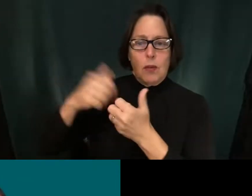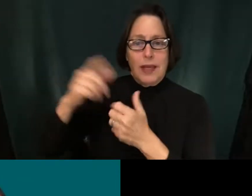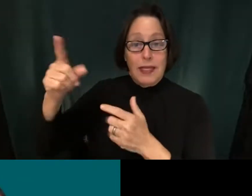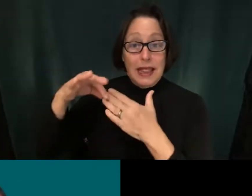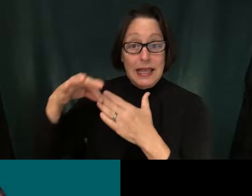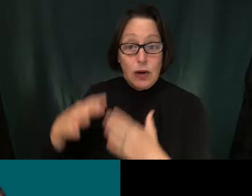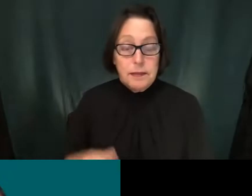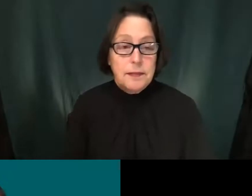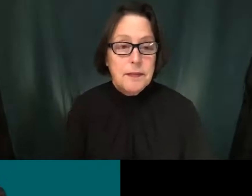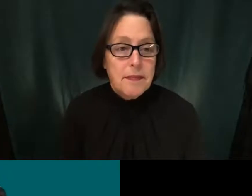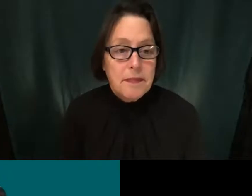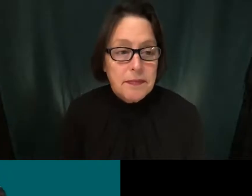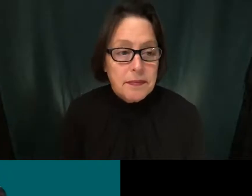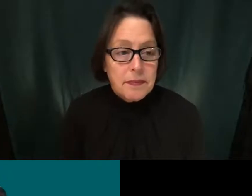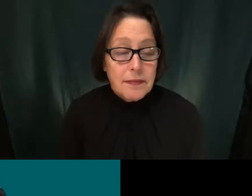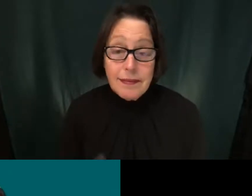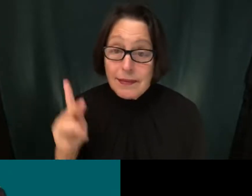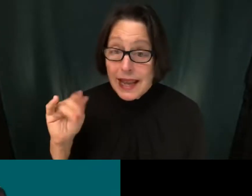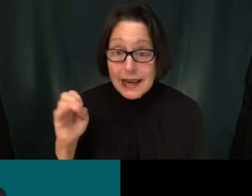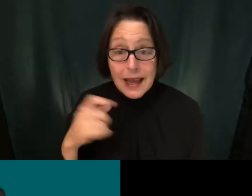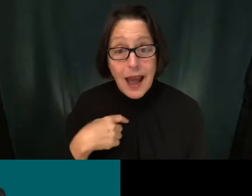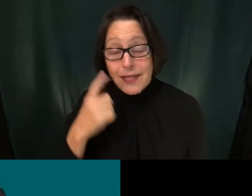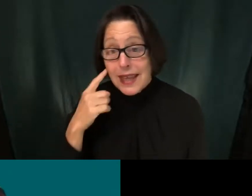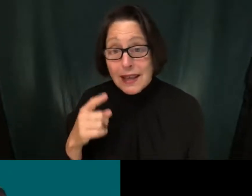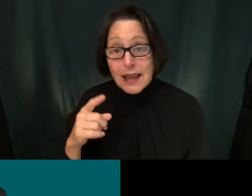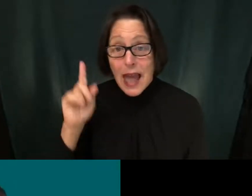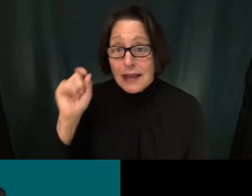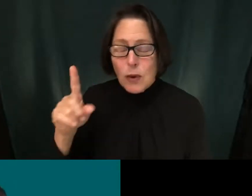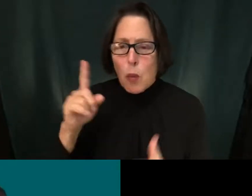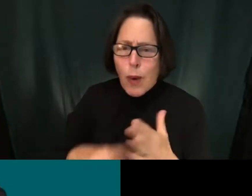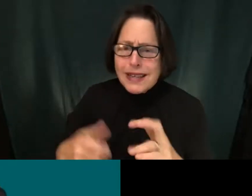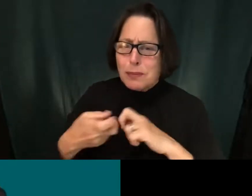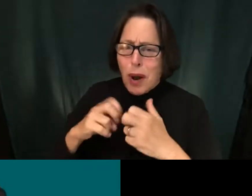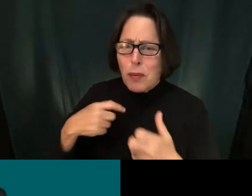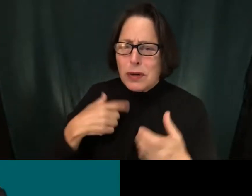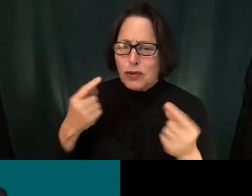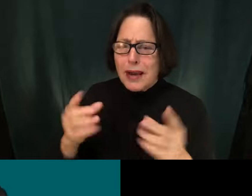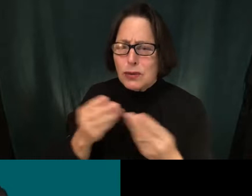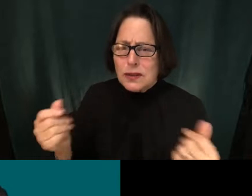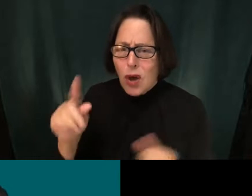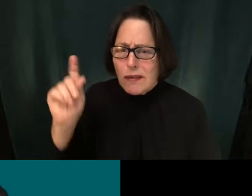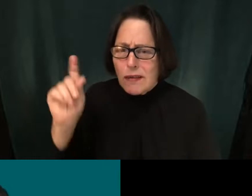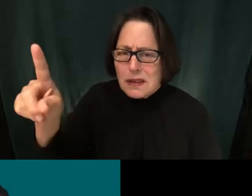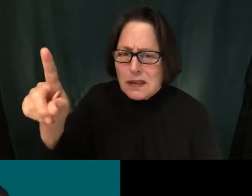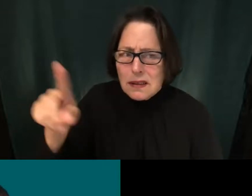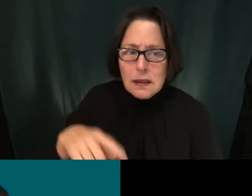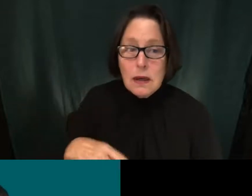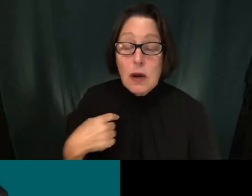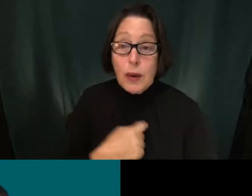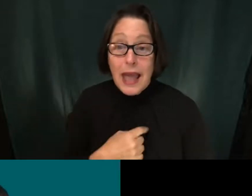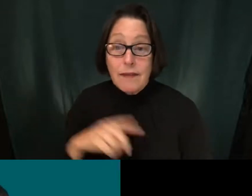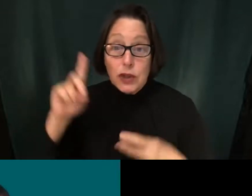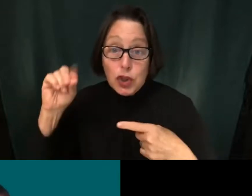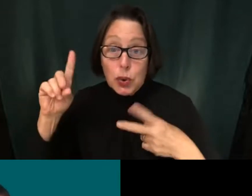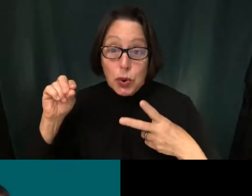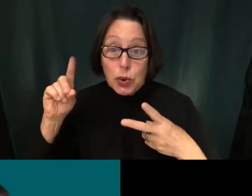Yeah, well, I think it's asking those questions like, what's the problem we're trying to solve? Because so often we're just like, we do like do, or maybe plan,